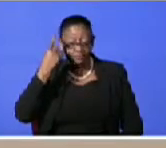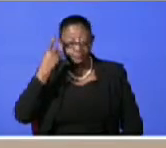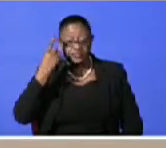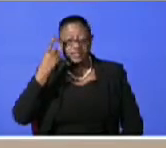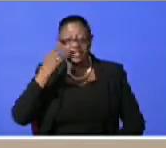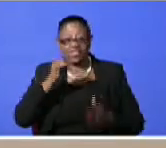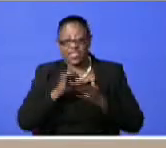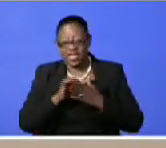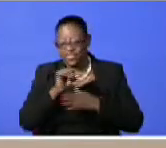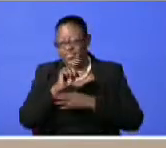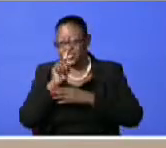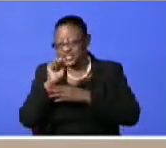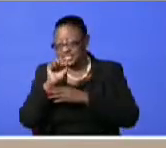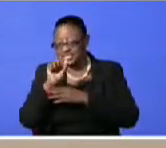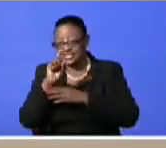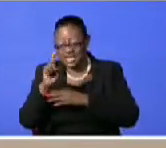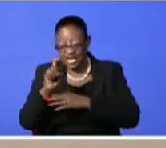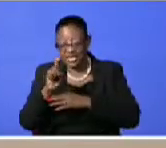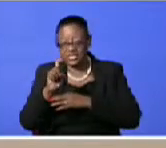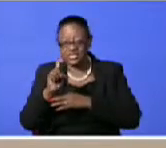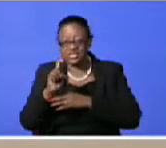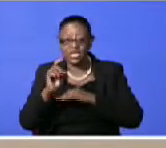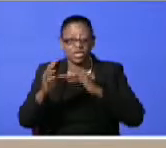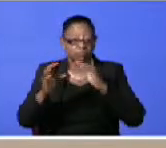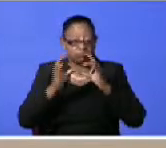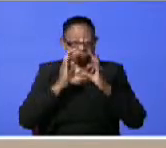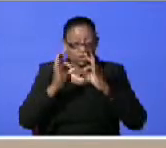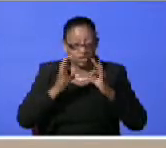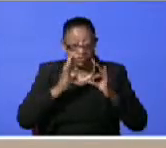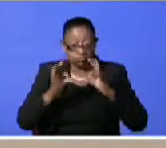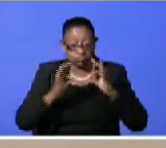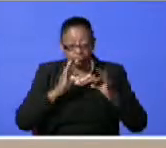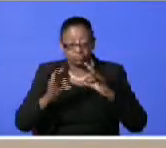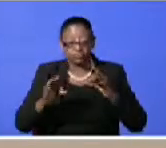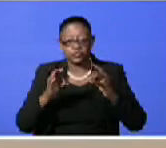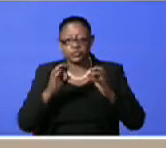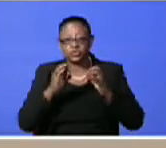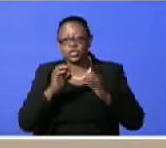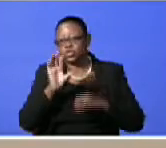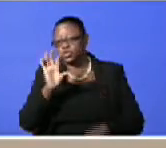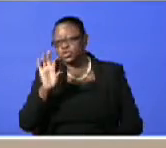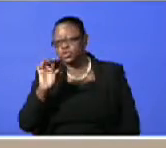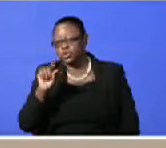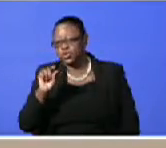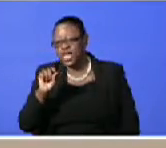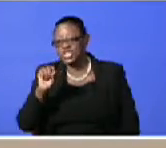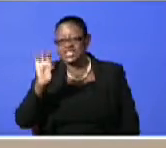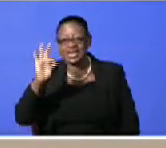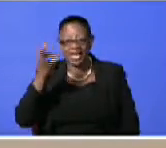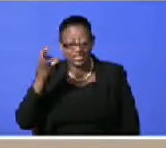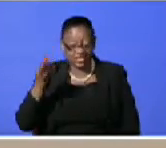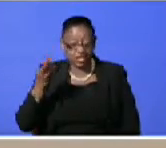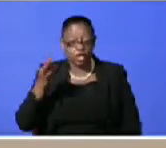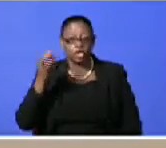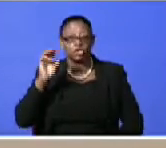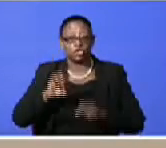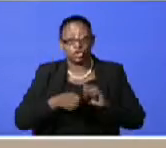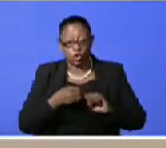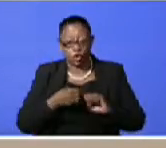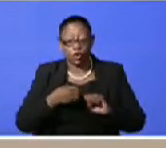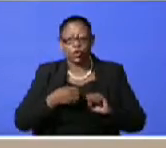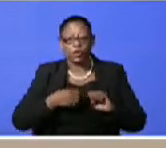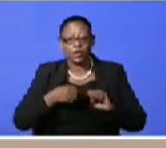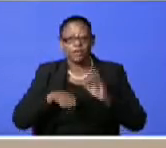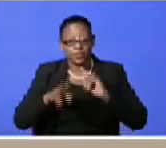actual tax and structure was negotiated with the gaming houses industry back in 2019. So they were aware of the